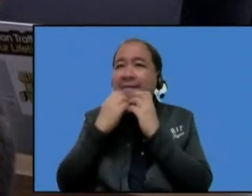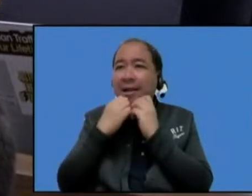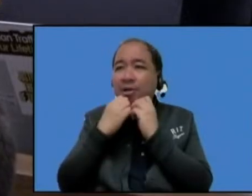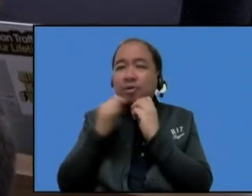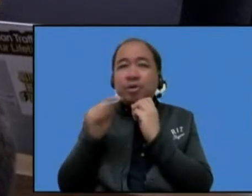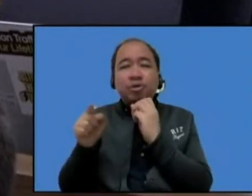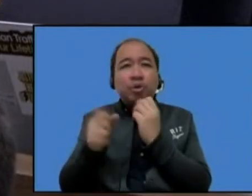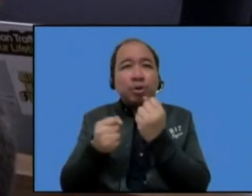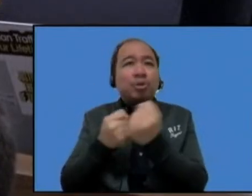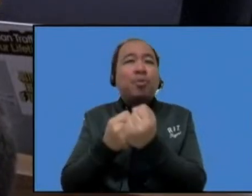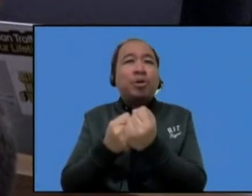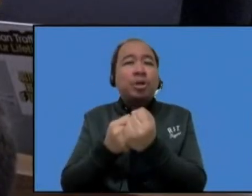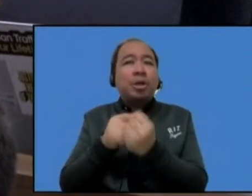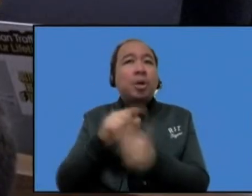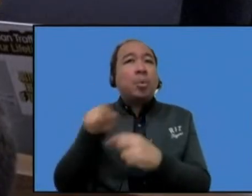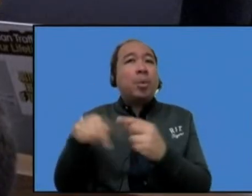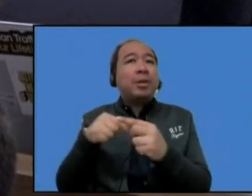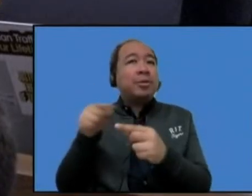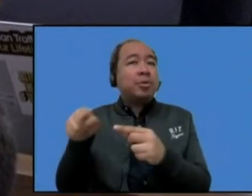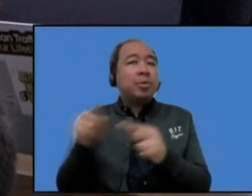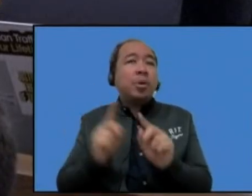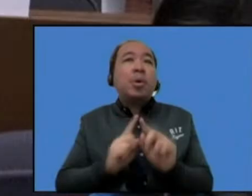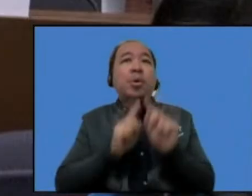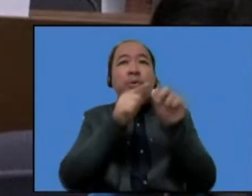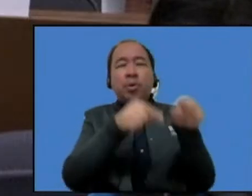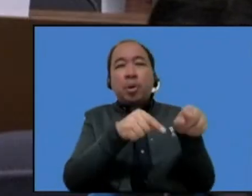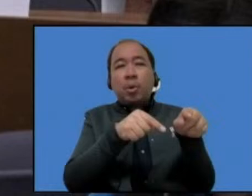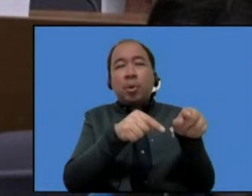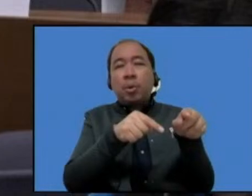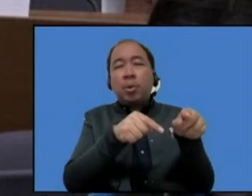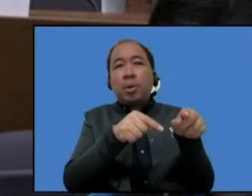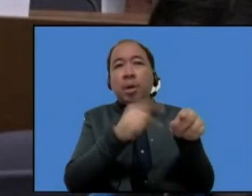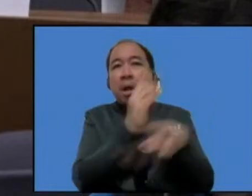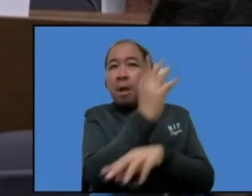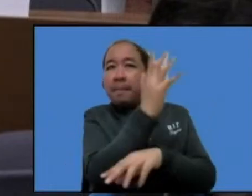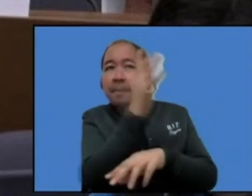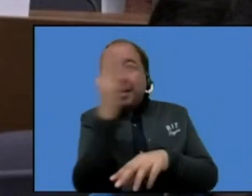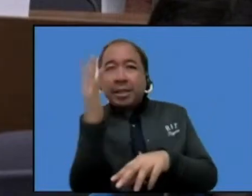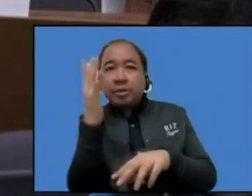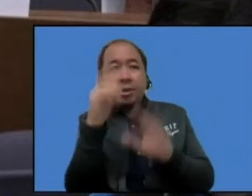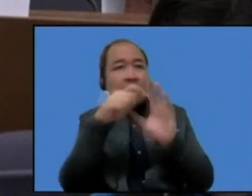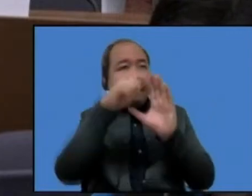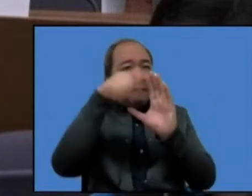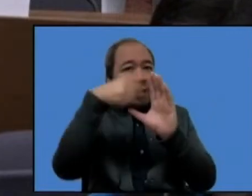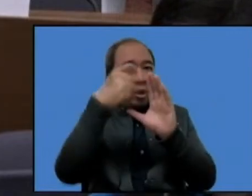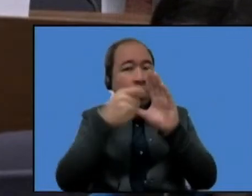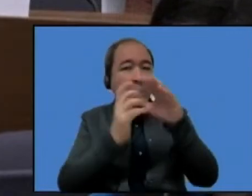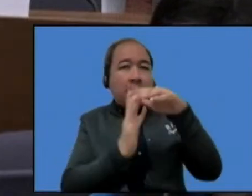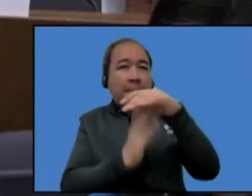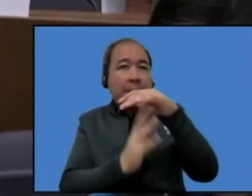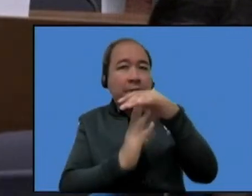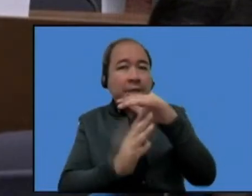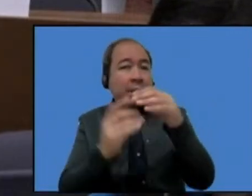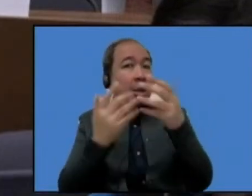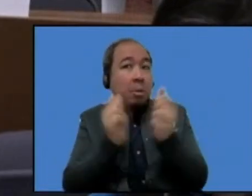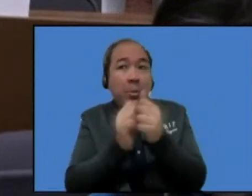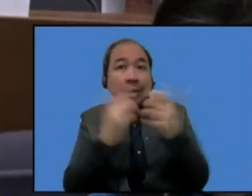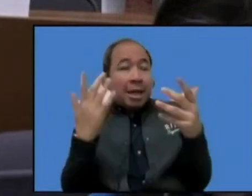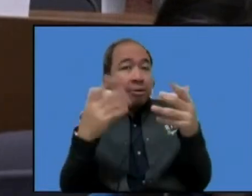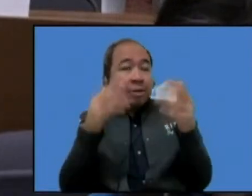you went into a plantation, did a video on the migrants, undocumented migrants in that